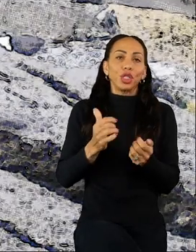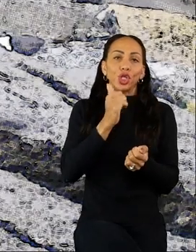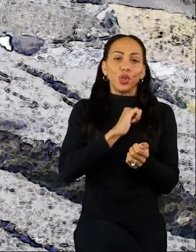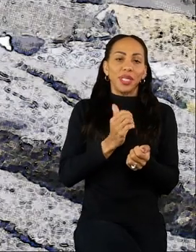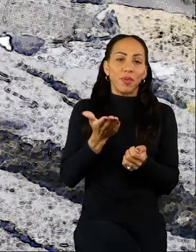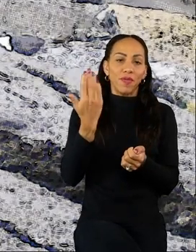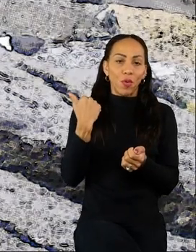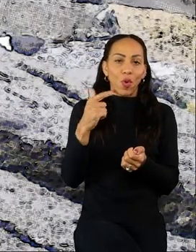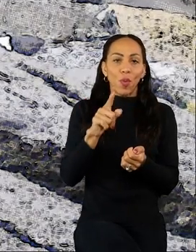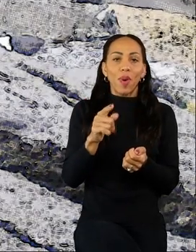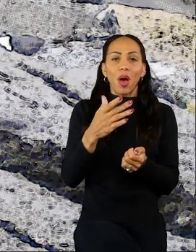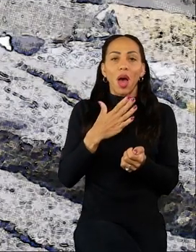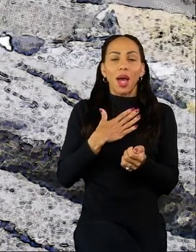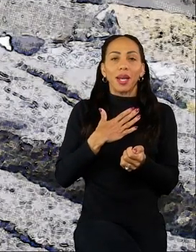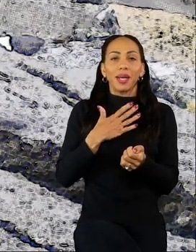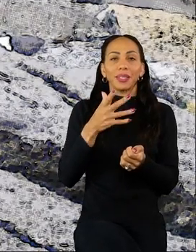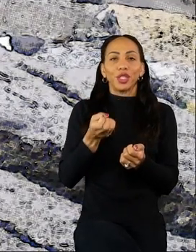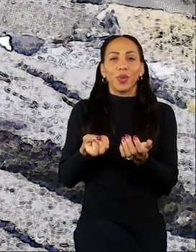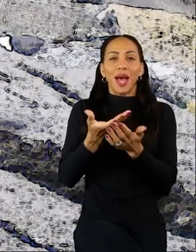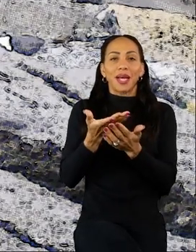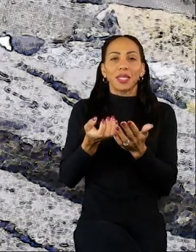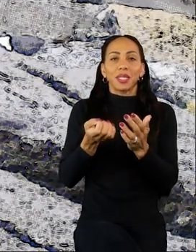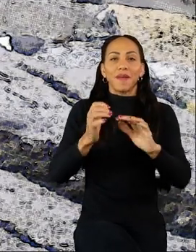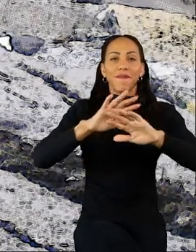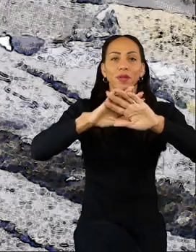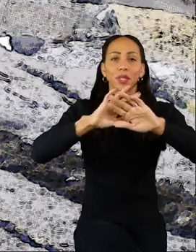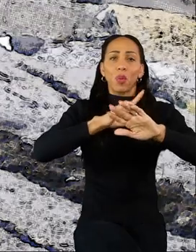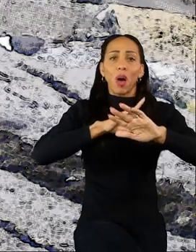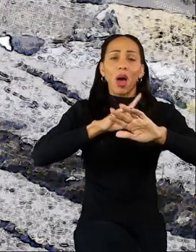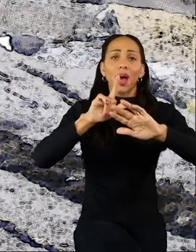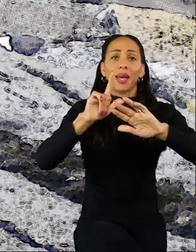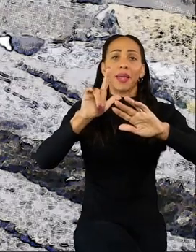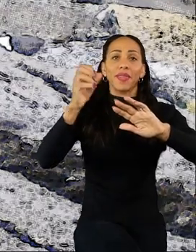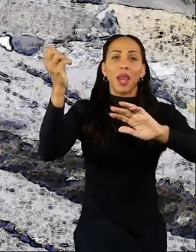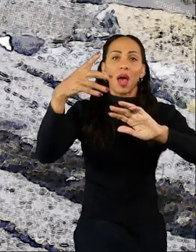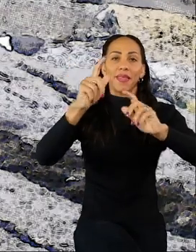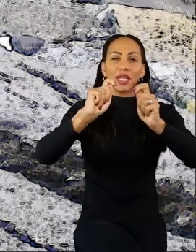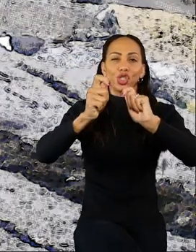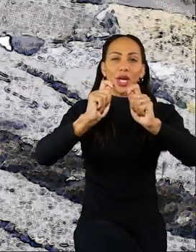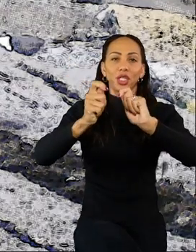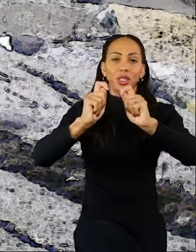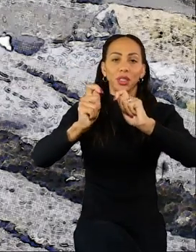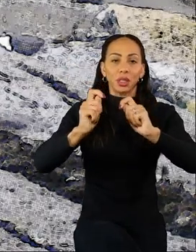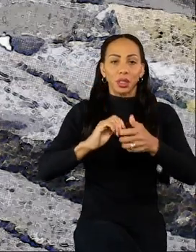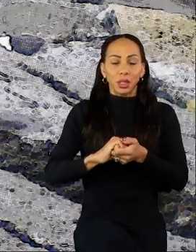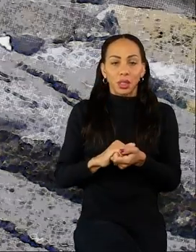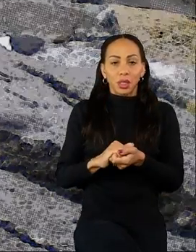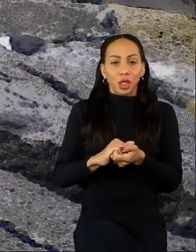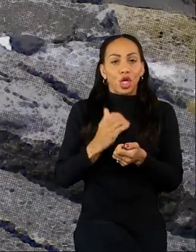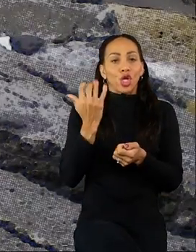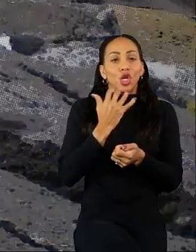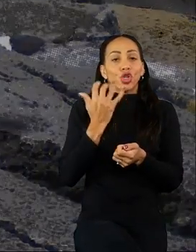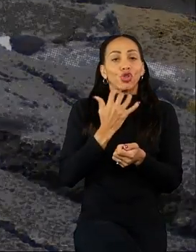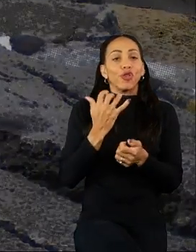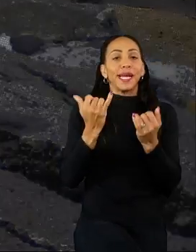changing. So a lot of TV and green screen studio, they use a lot of this in cinema as well, that the basic ideas of layers